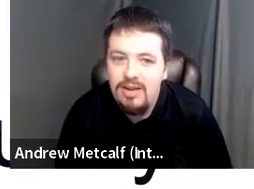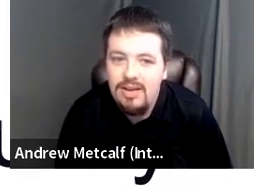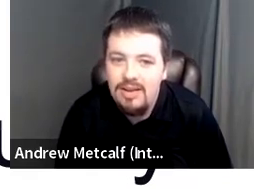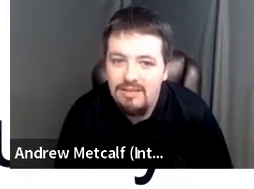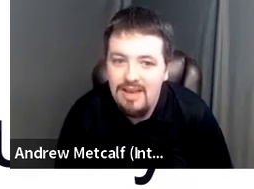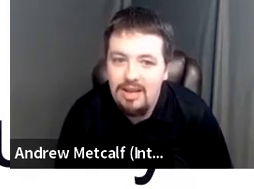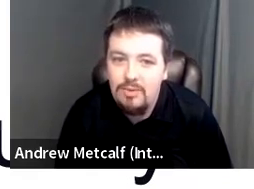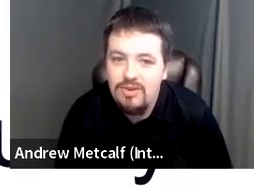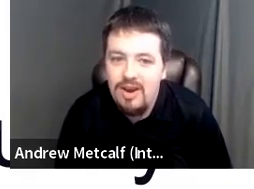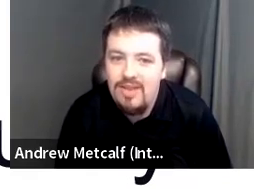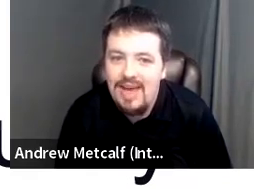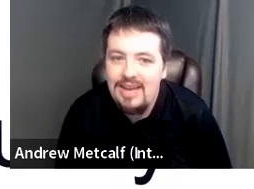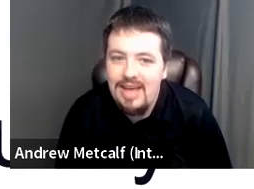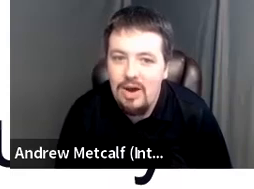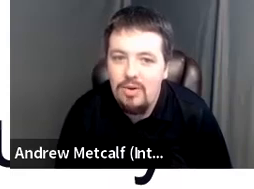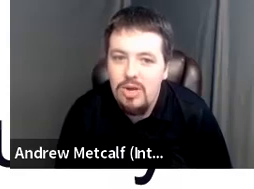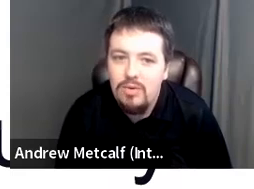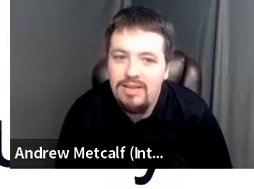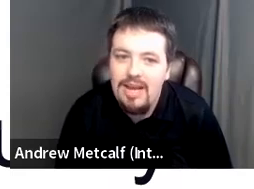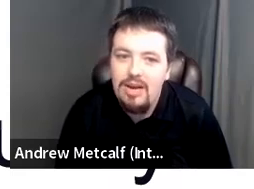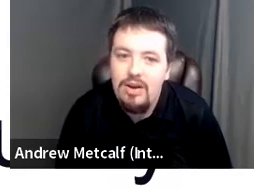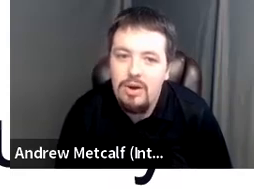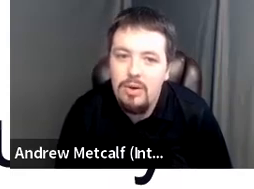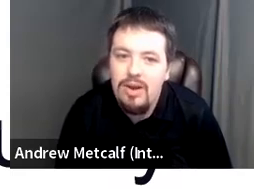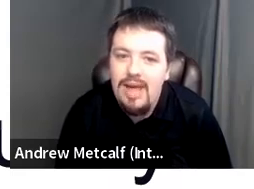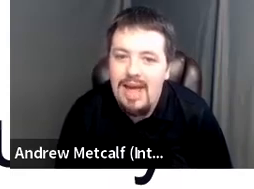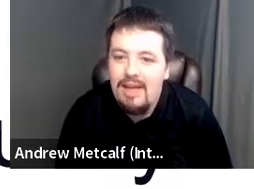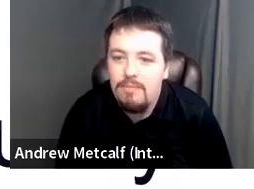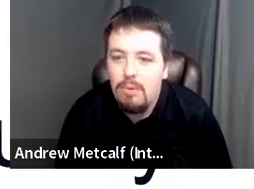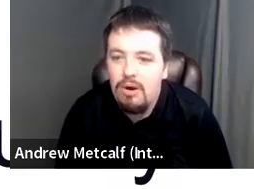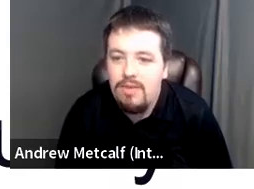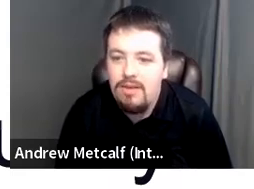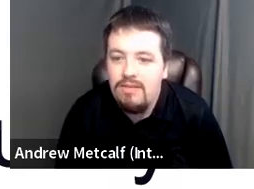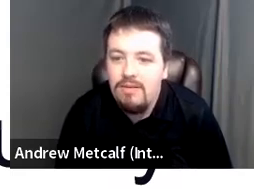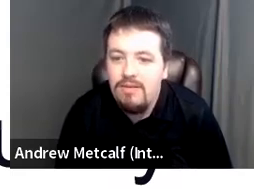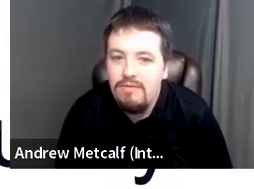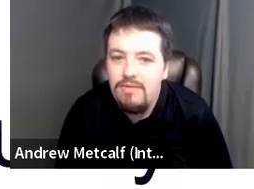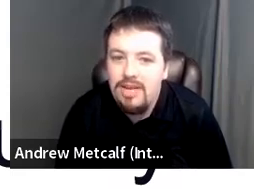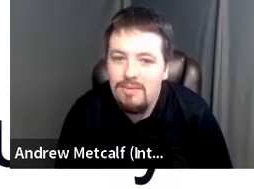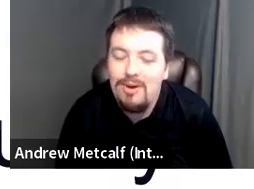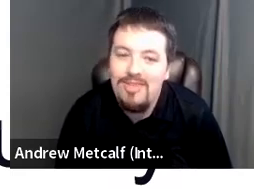Chilmark, the sign language there in that town, was later known as Martha's